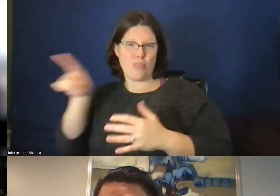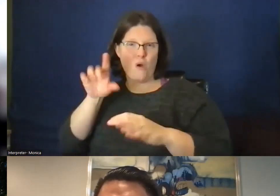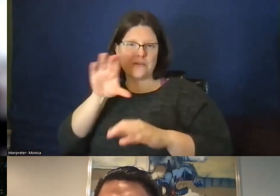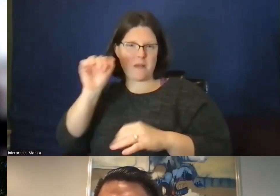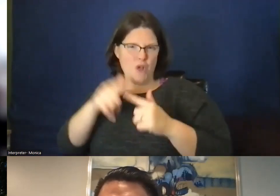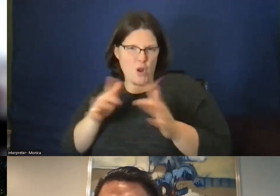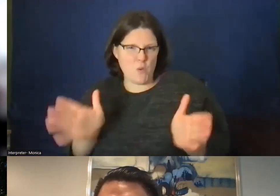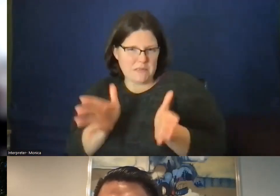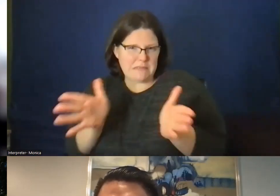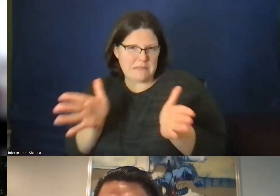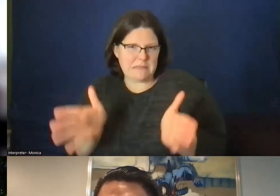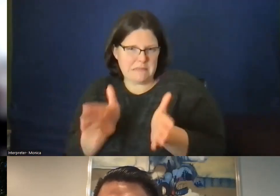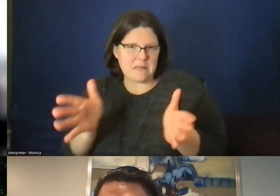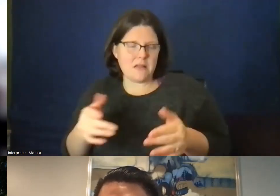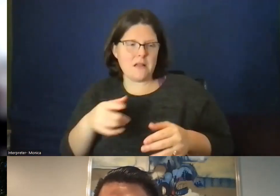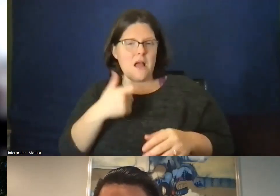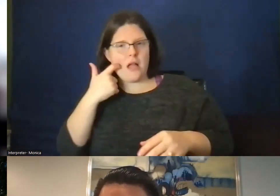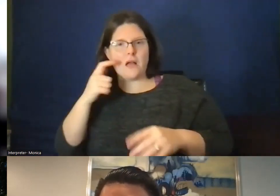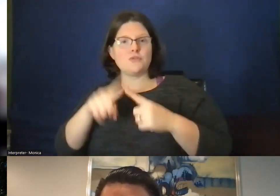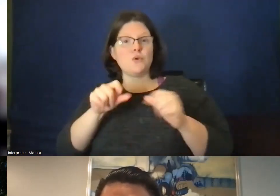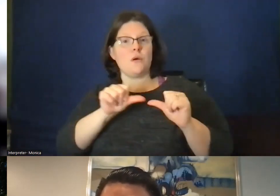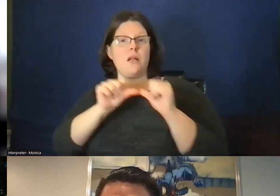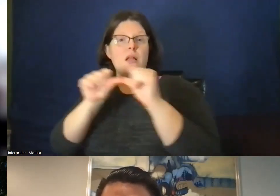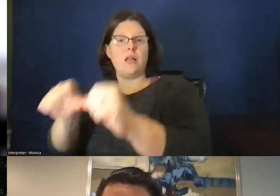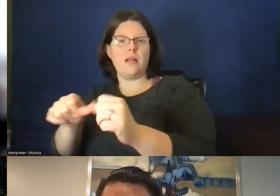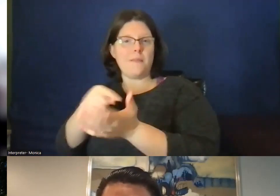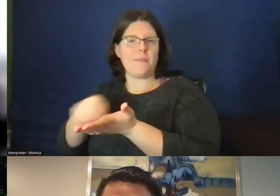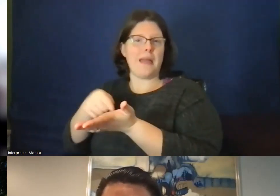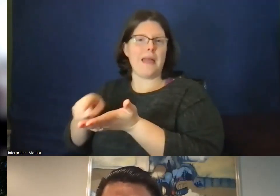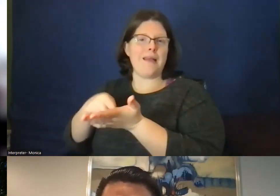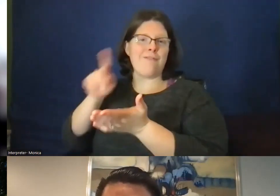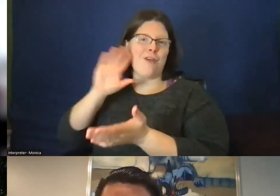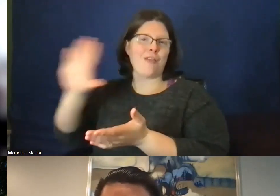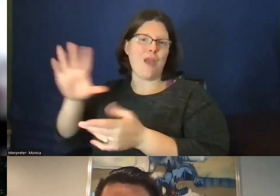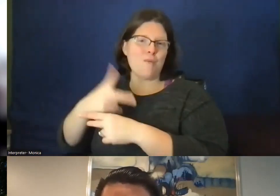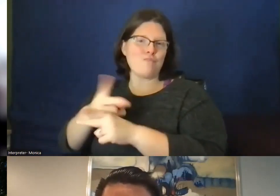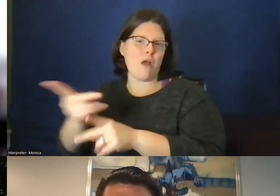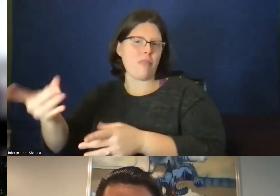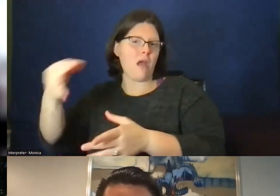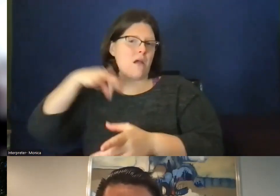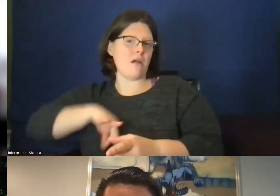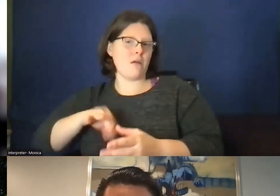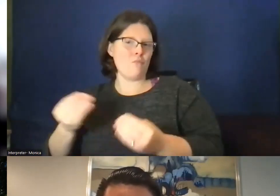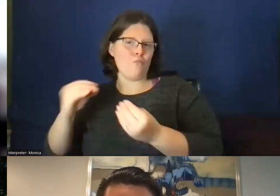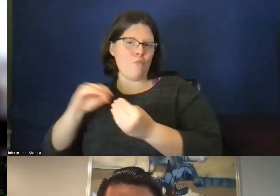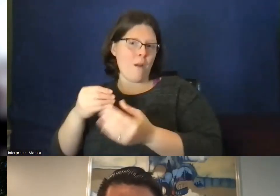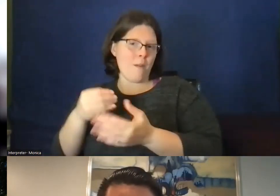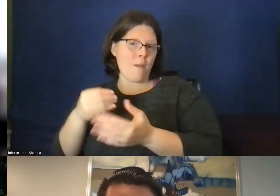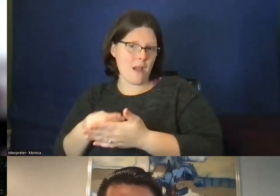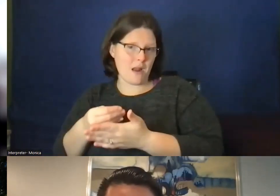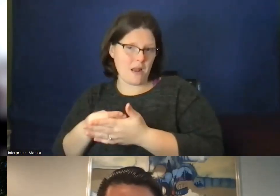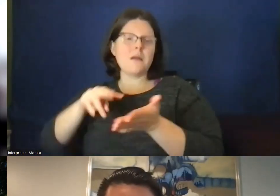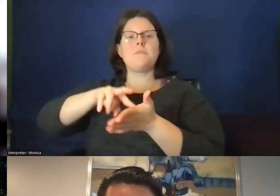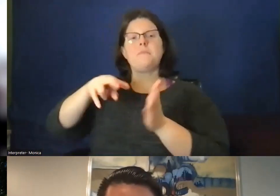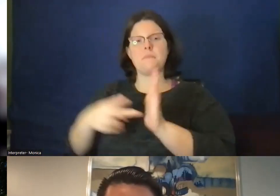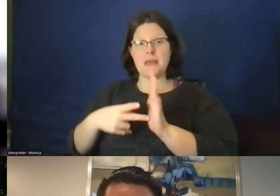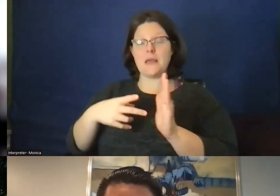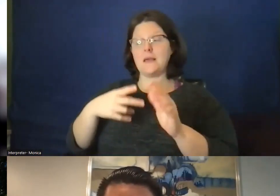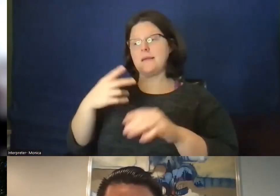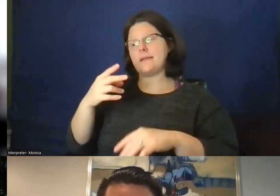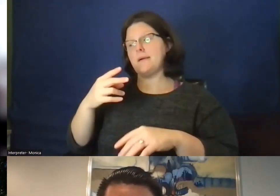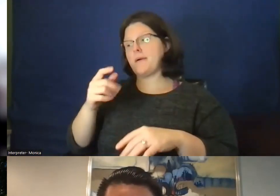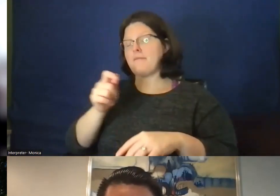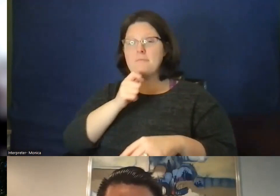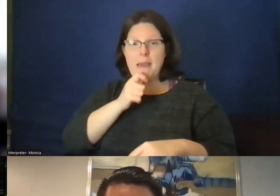right? So they want you to set up to be a long-term user of their product. So using vaping,